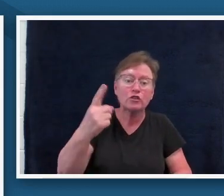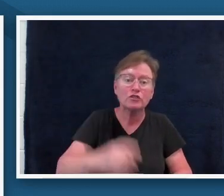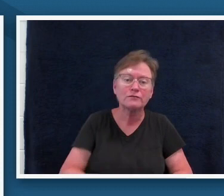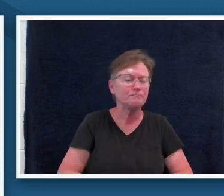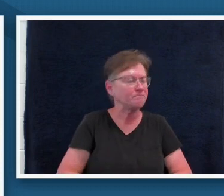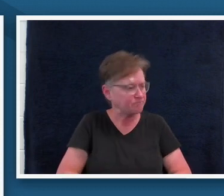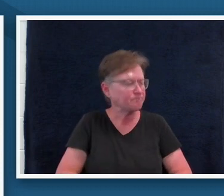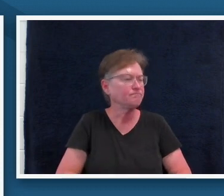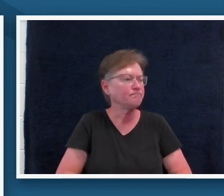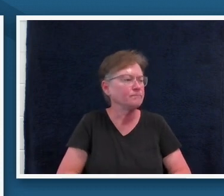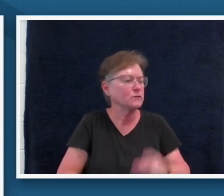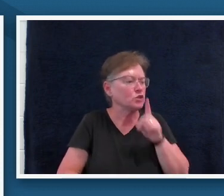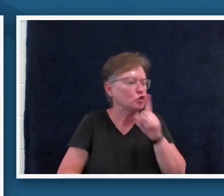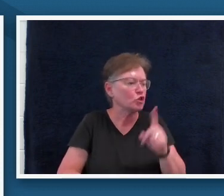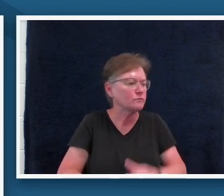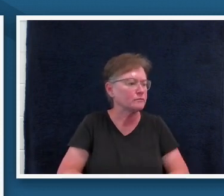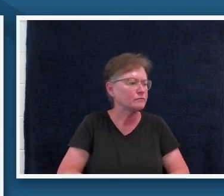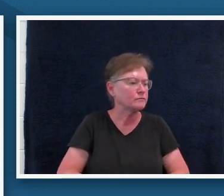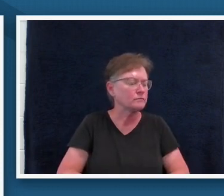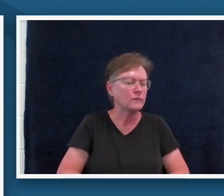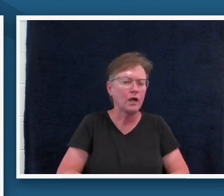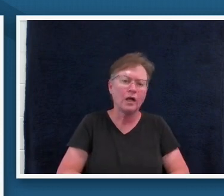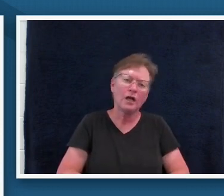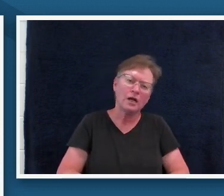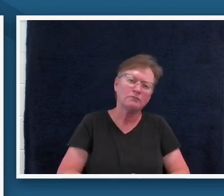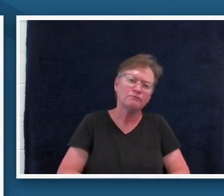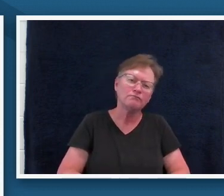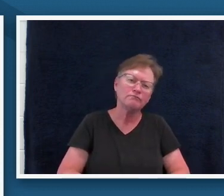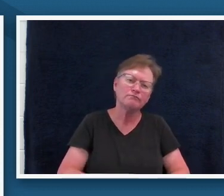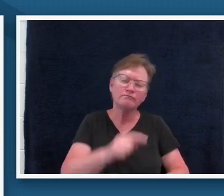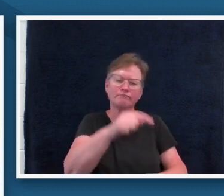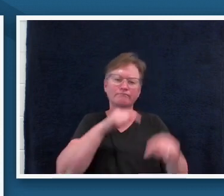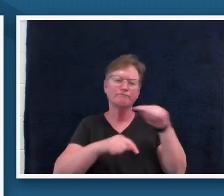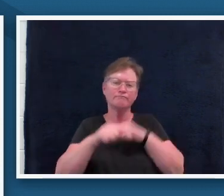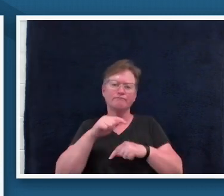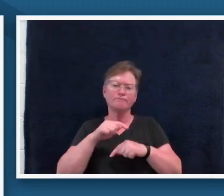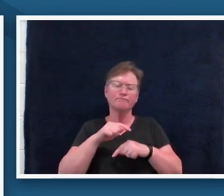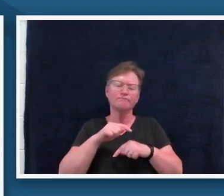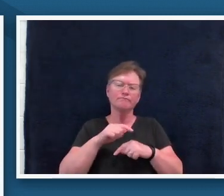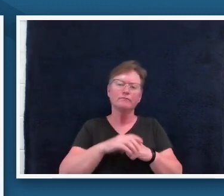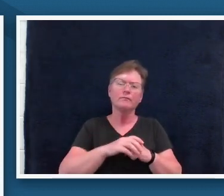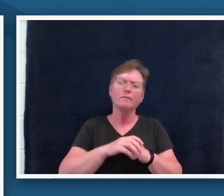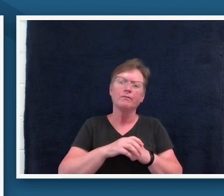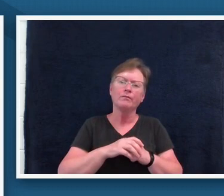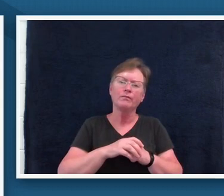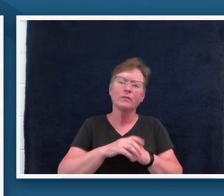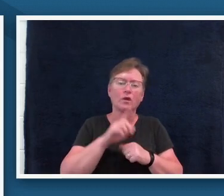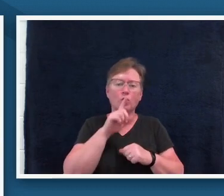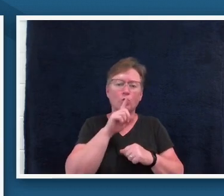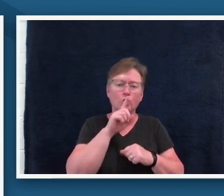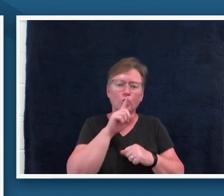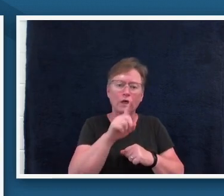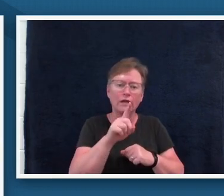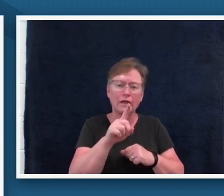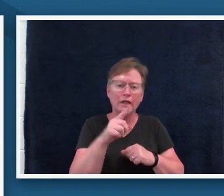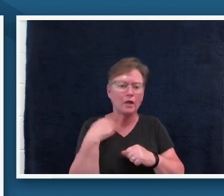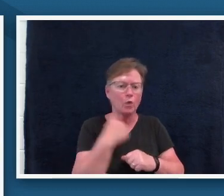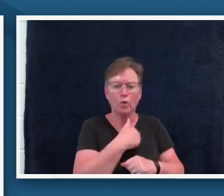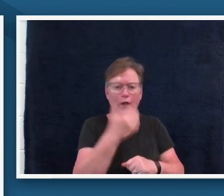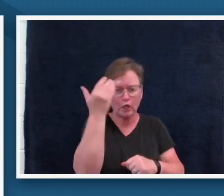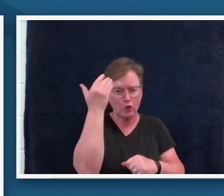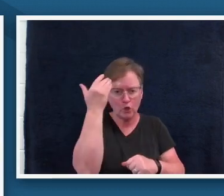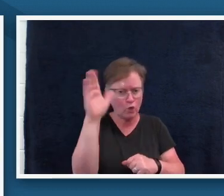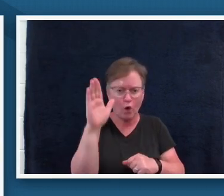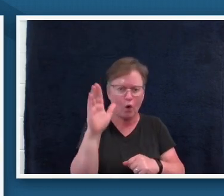Sure. I guess just want to go back to the fact that you really don't know who you're teaching, right? You